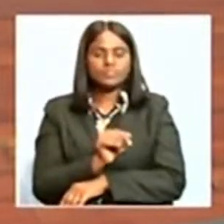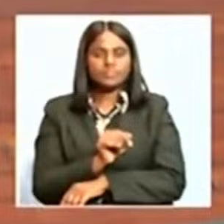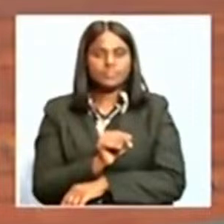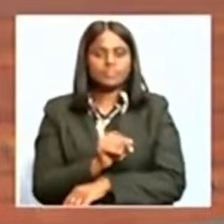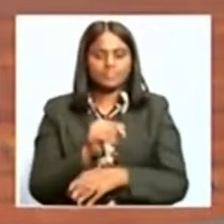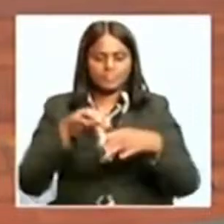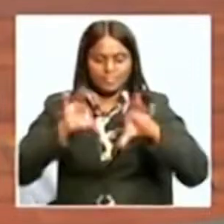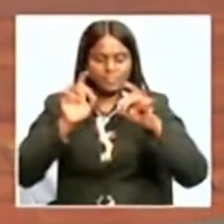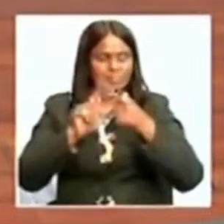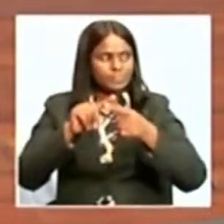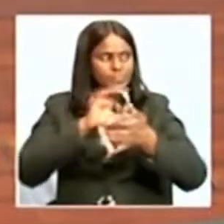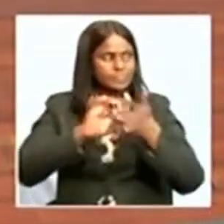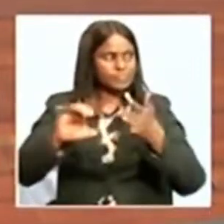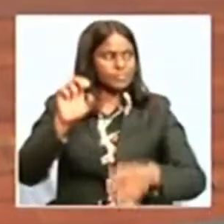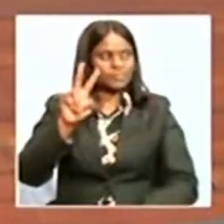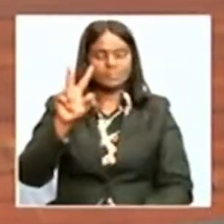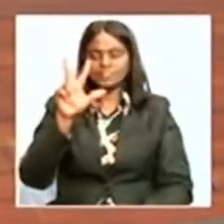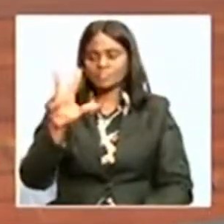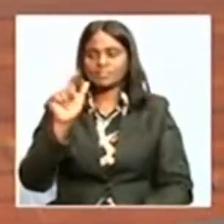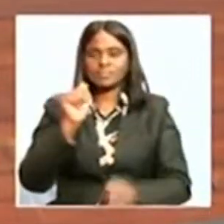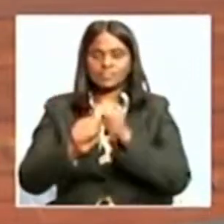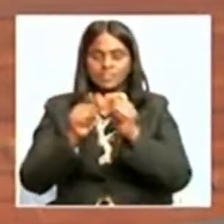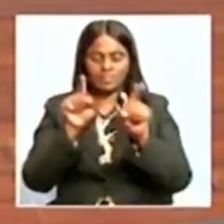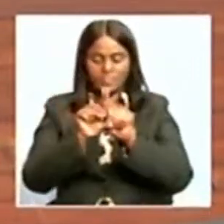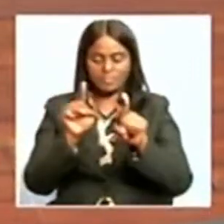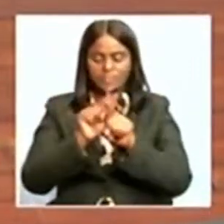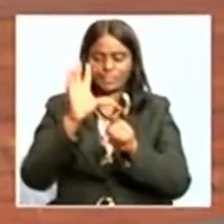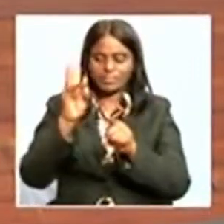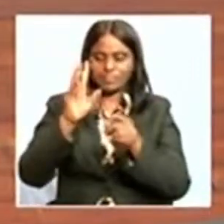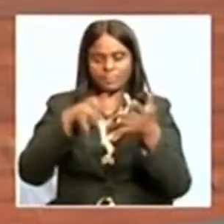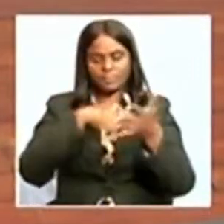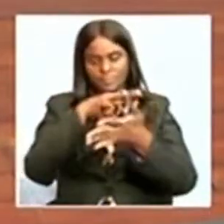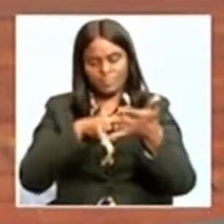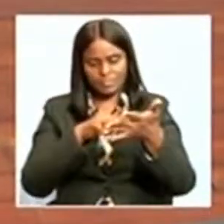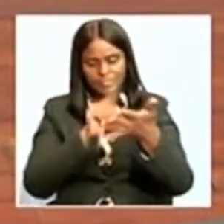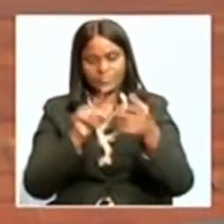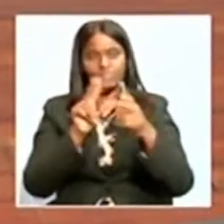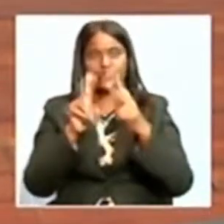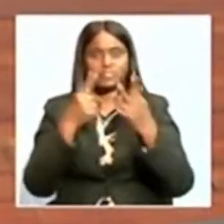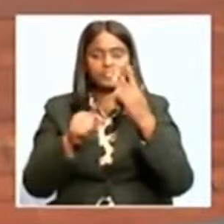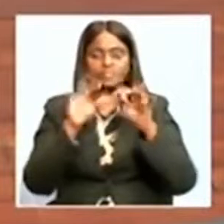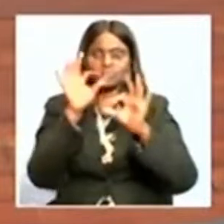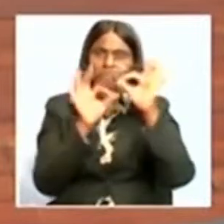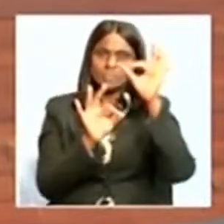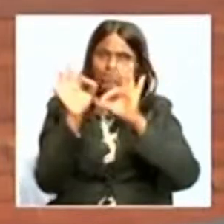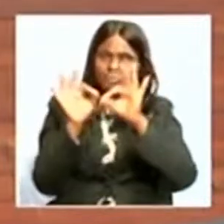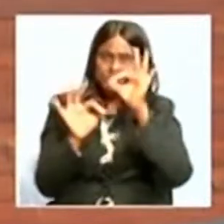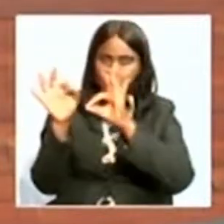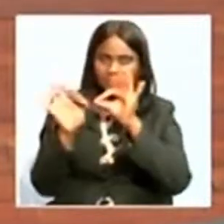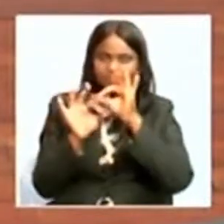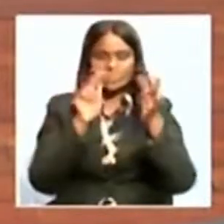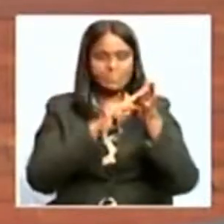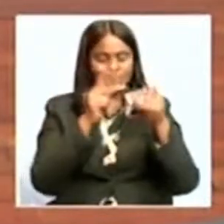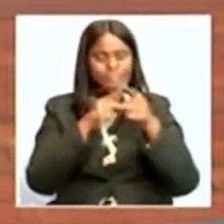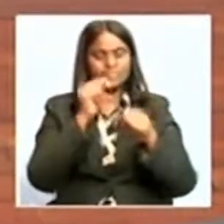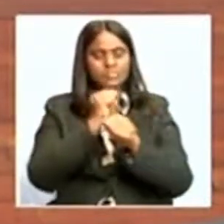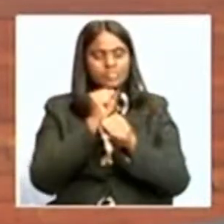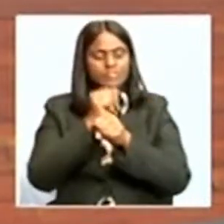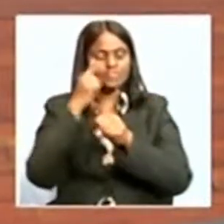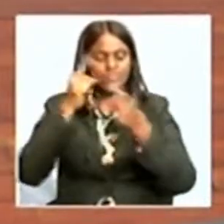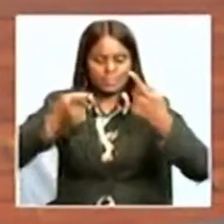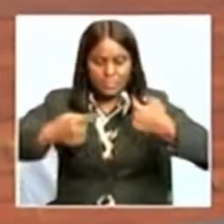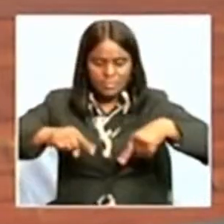We proceed to clause 23, which amends the 6th schedule so as to adjust the rate of excise duty for